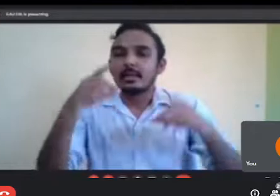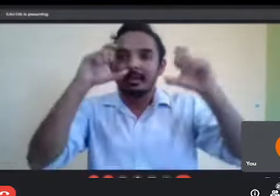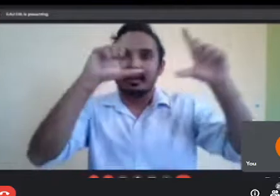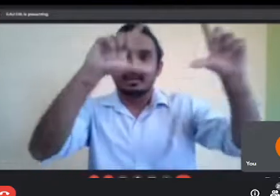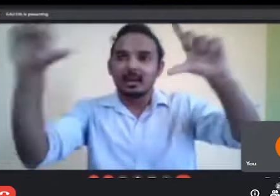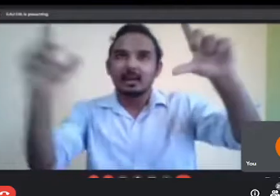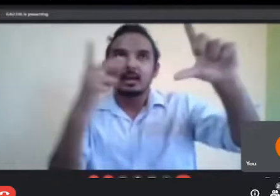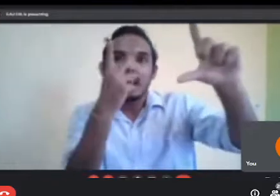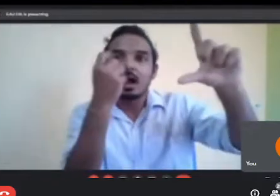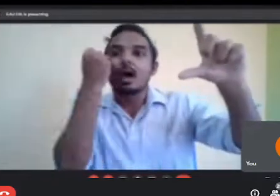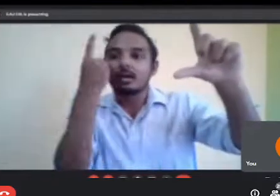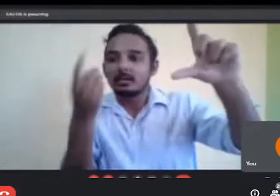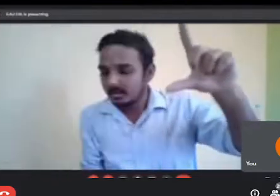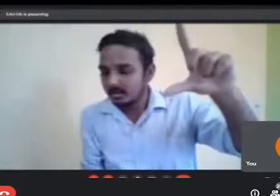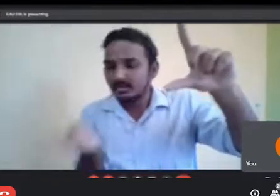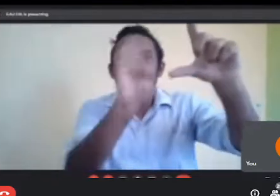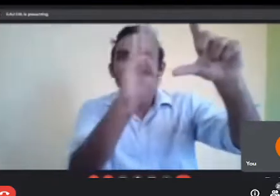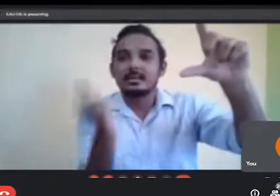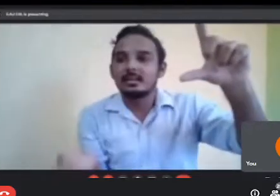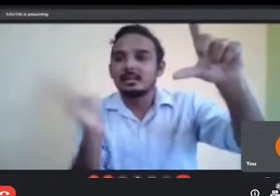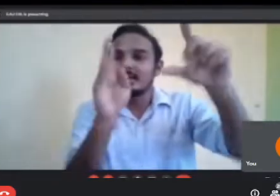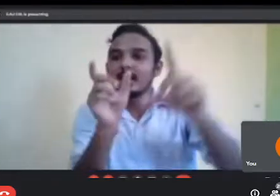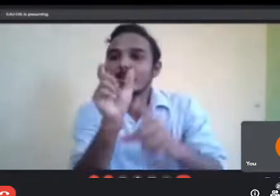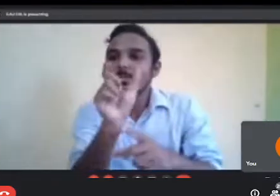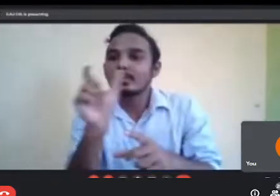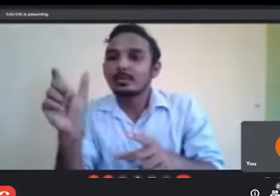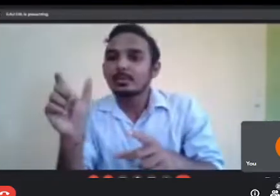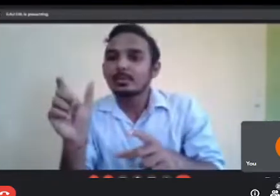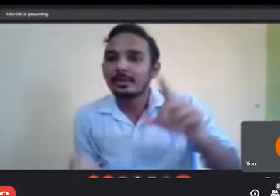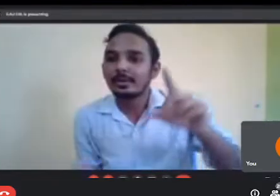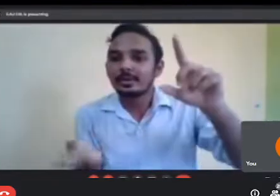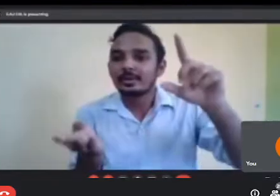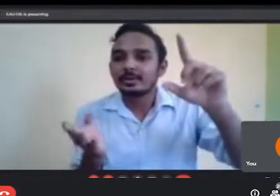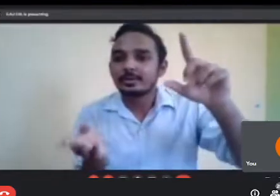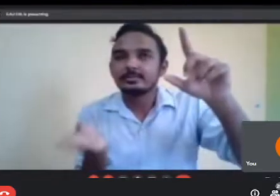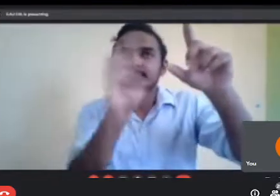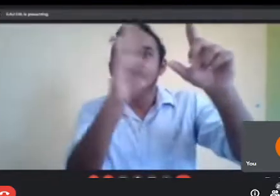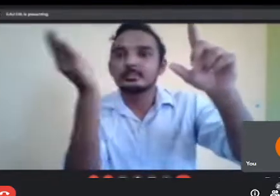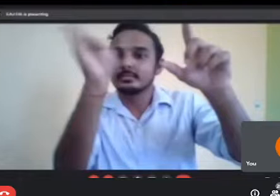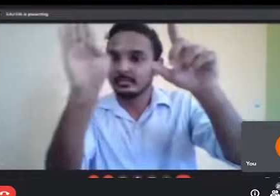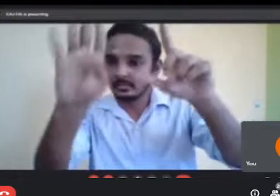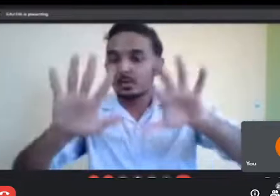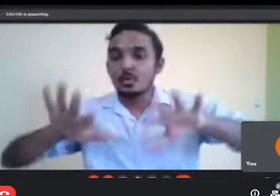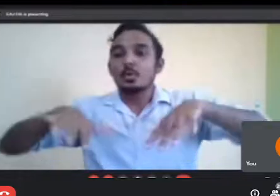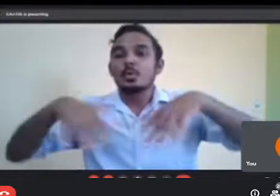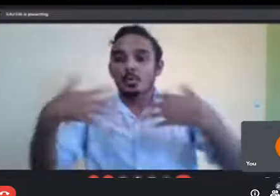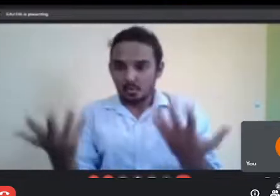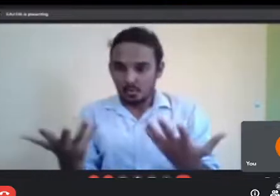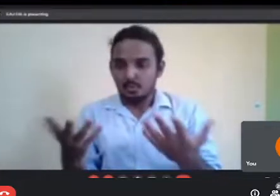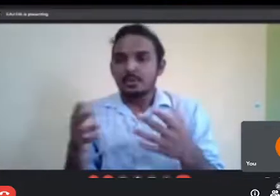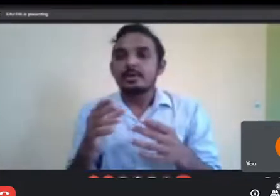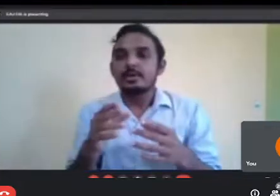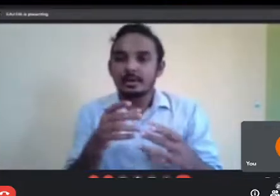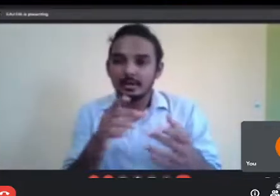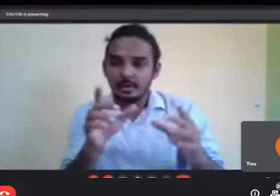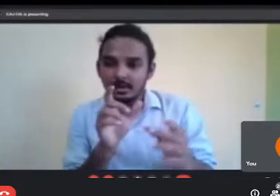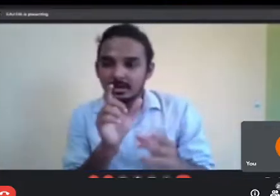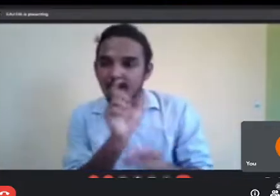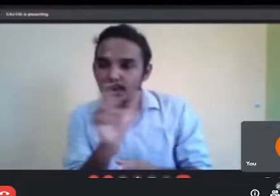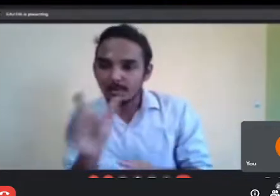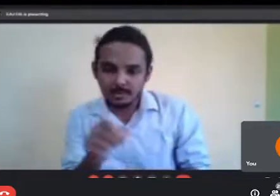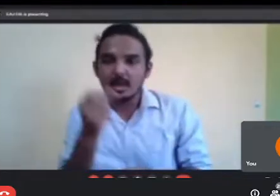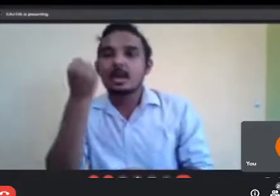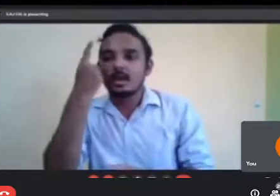Different games. so we have to see that she would have to see some kind of a picture, and there would be no words. They would have to identify